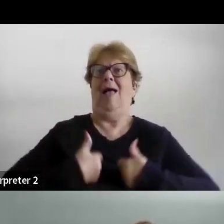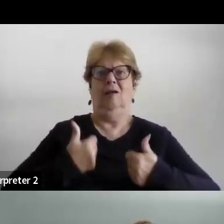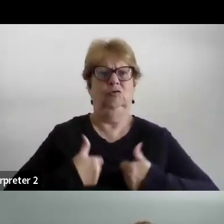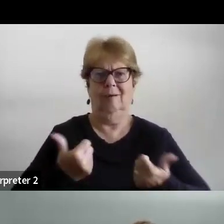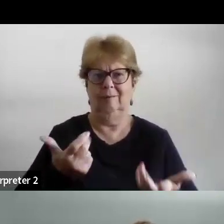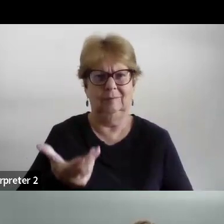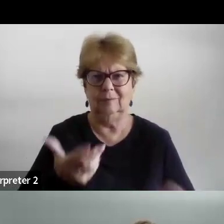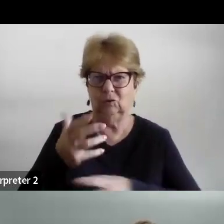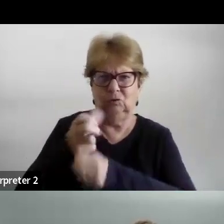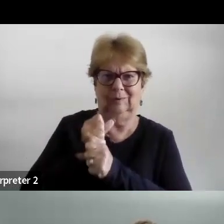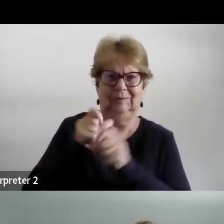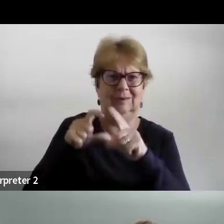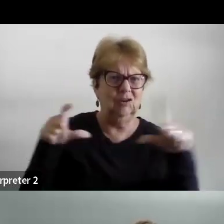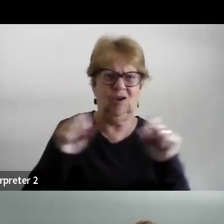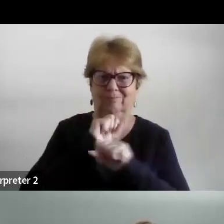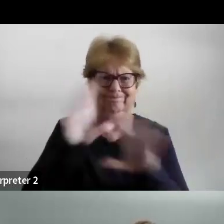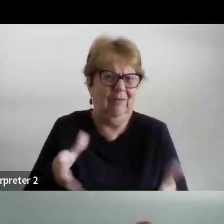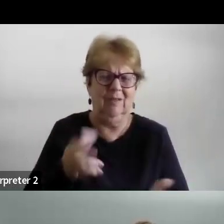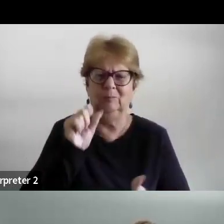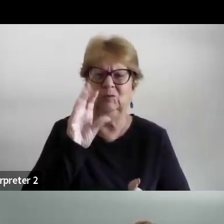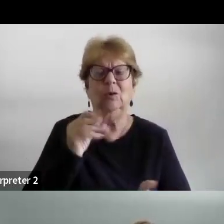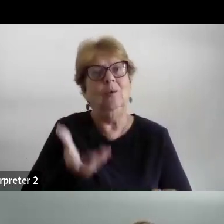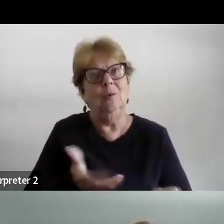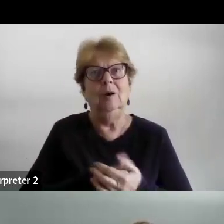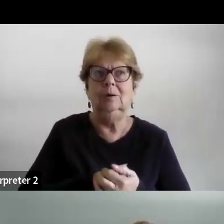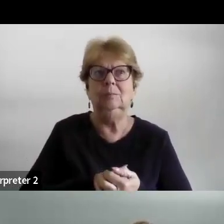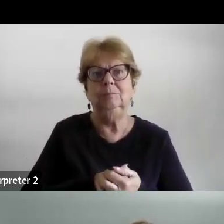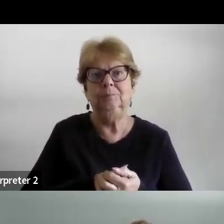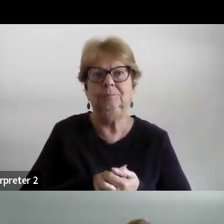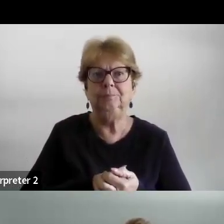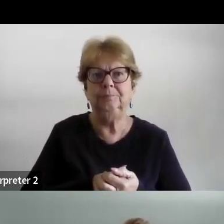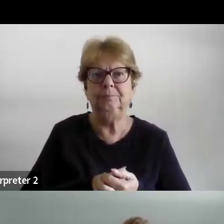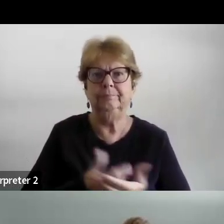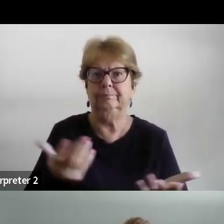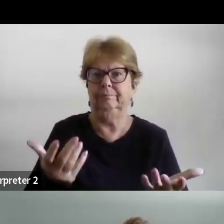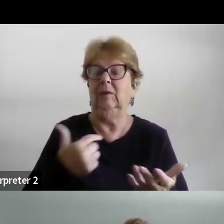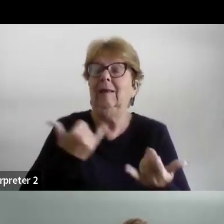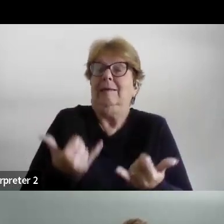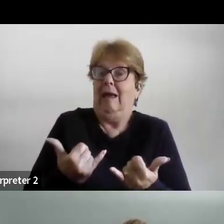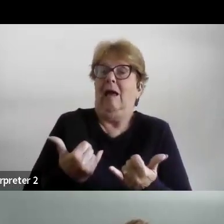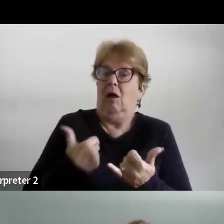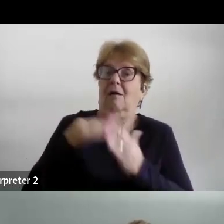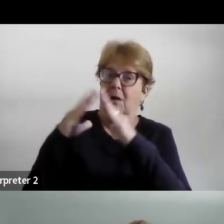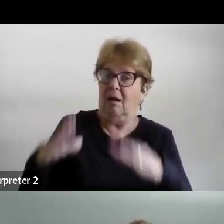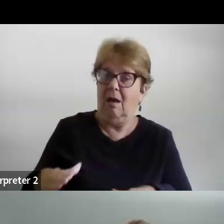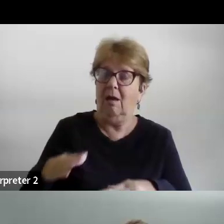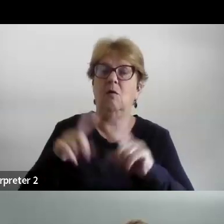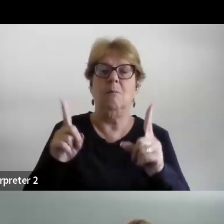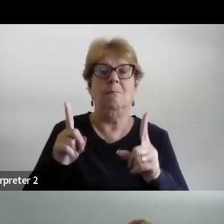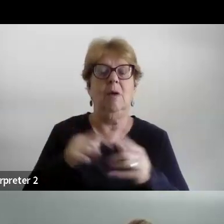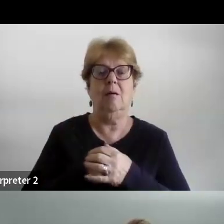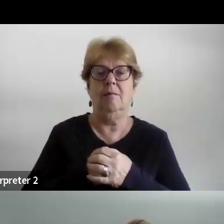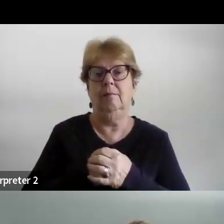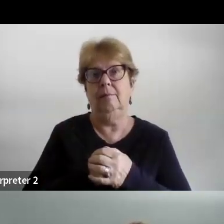to like receive a check or anything. So it was just kind of like I'm housed now, but I